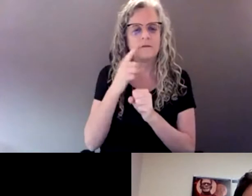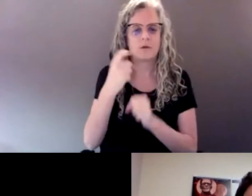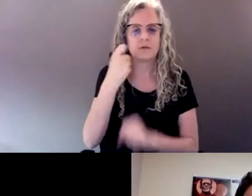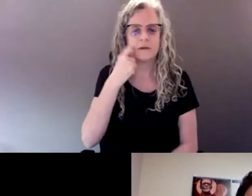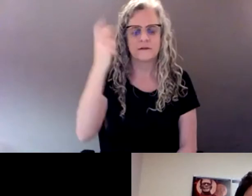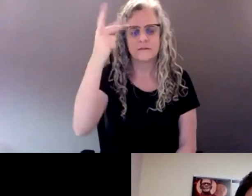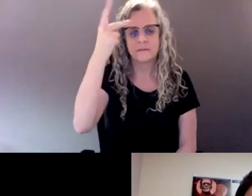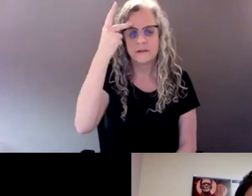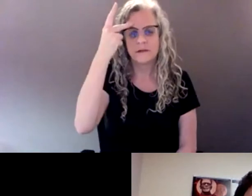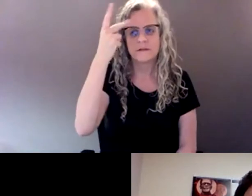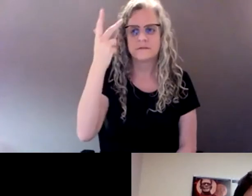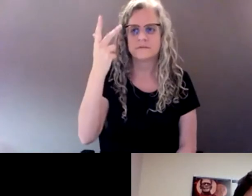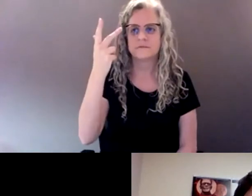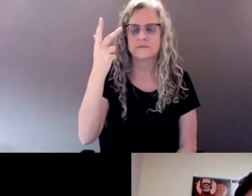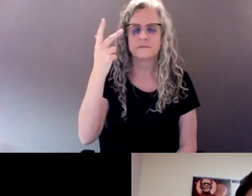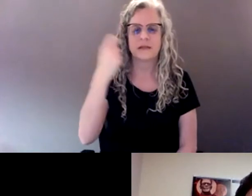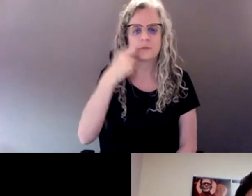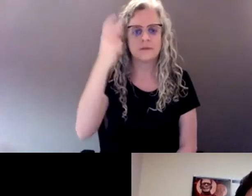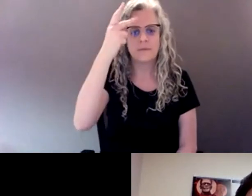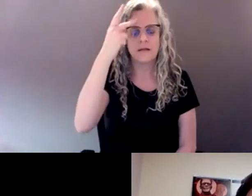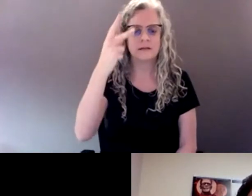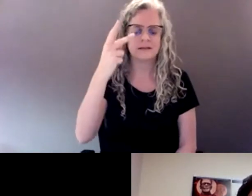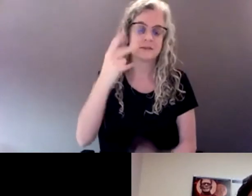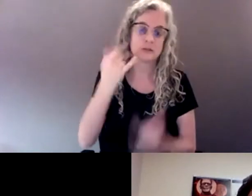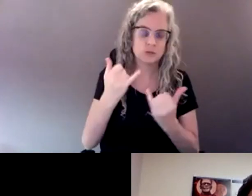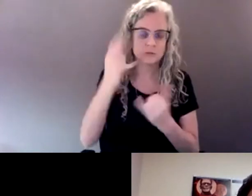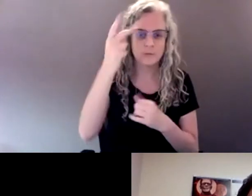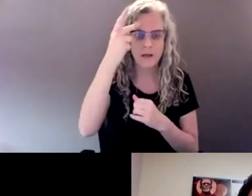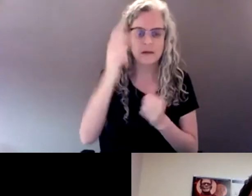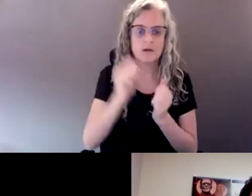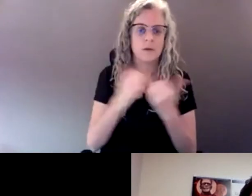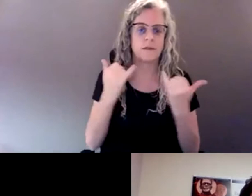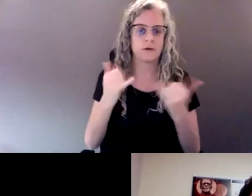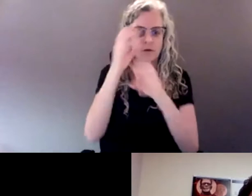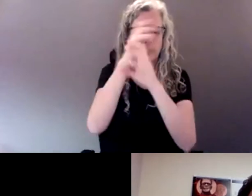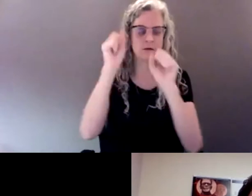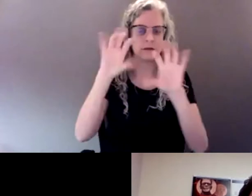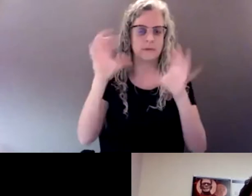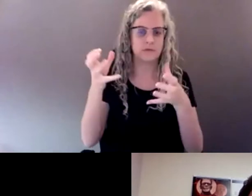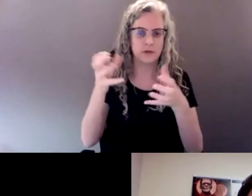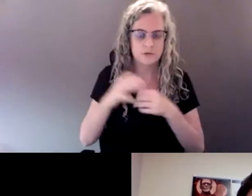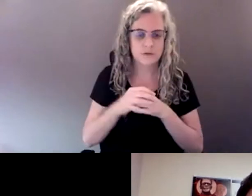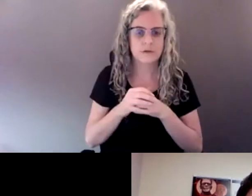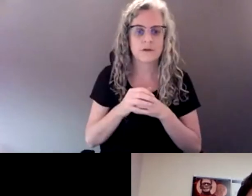of recent the sort of the politics of today in the current administration